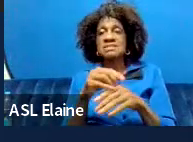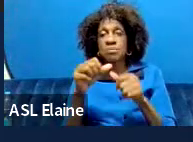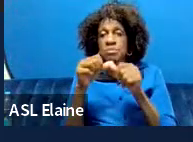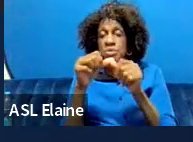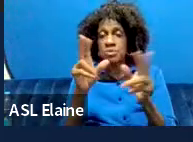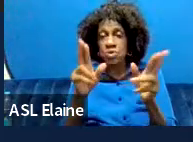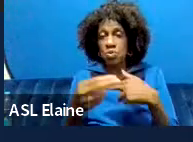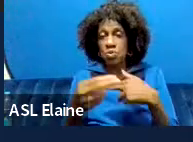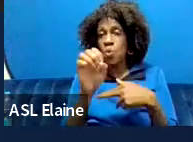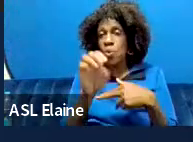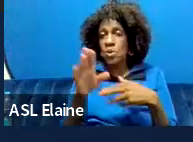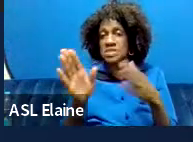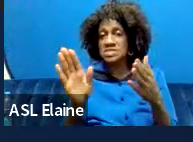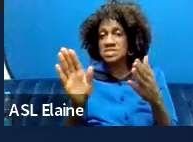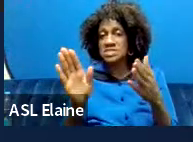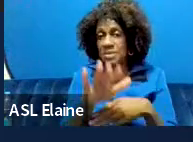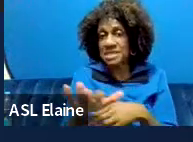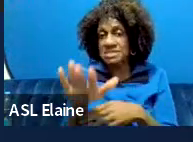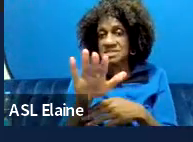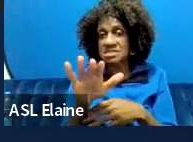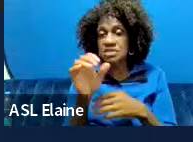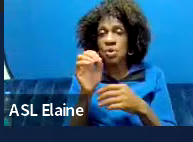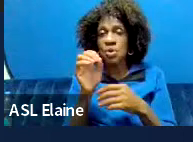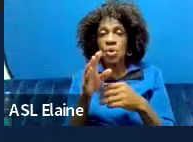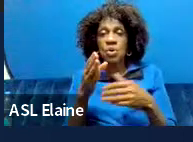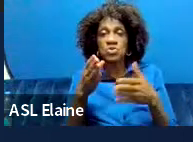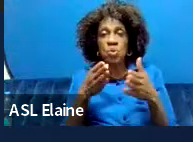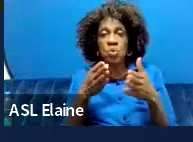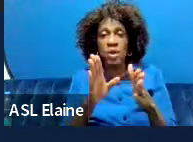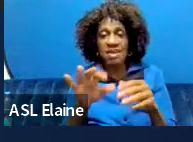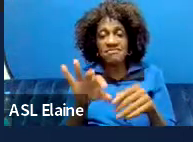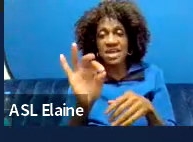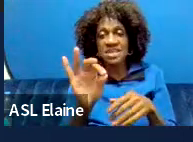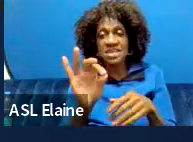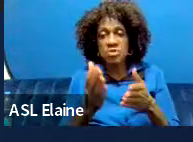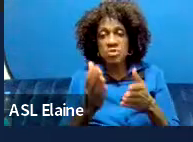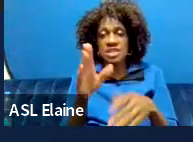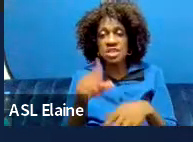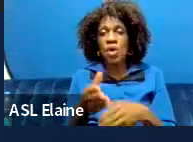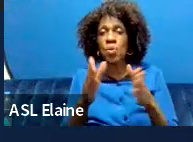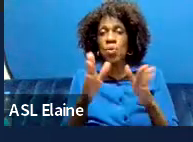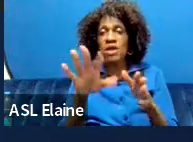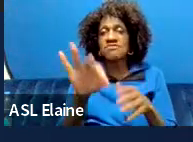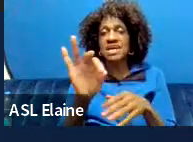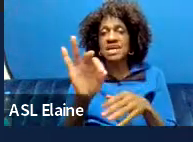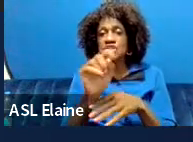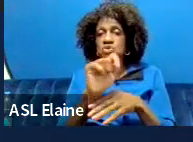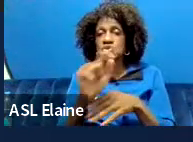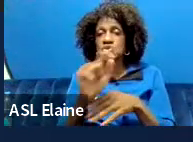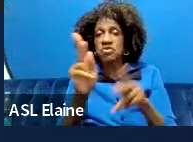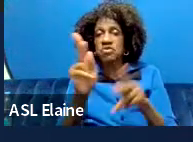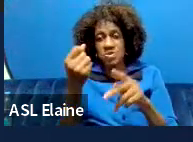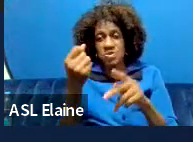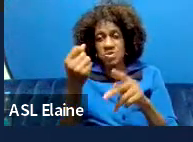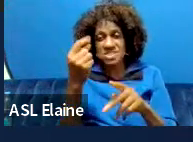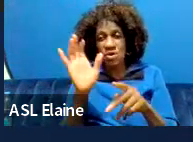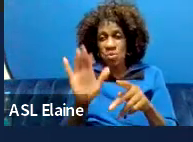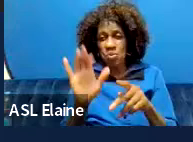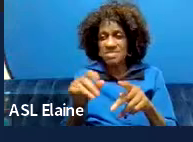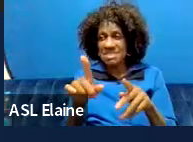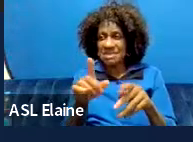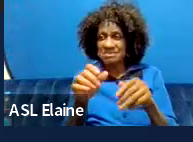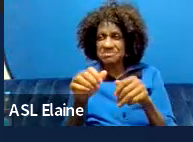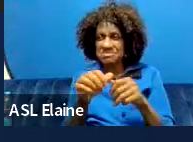or spaces, and you're wayfinding or providing a wayfinding tool for people to understand what that room or space